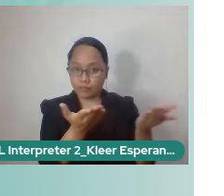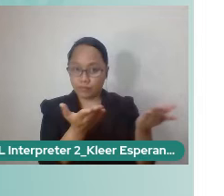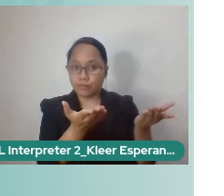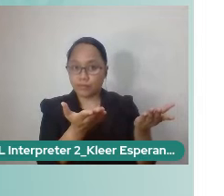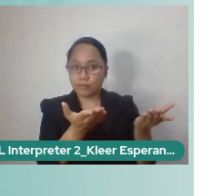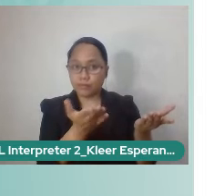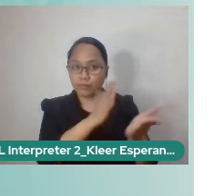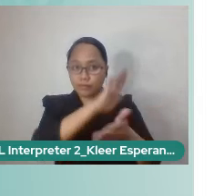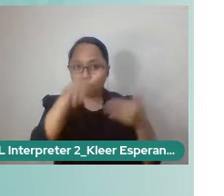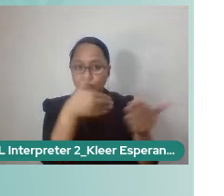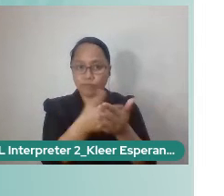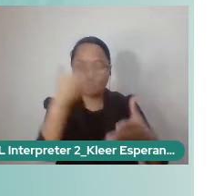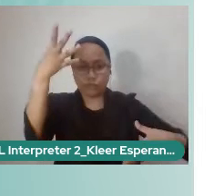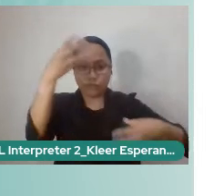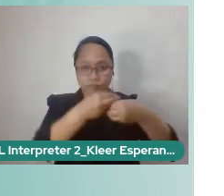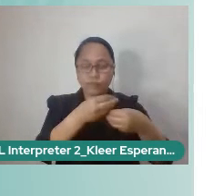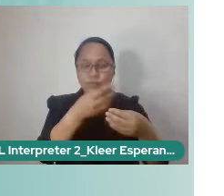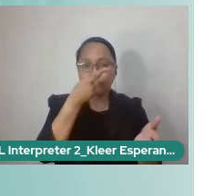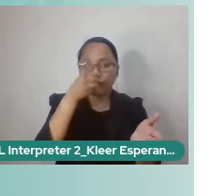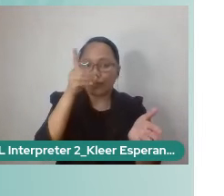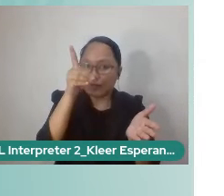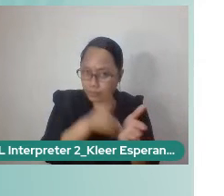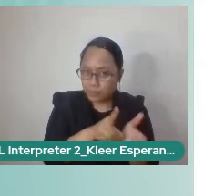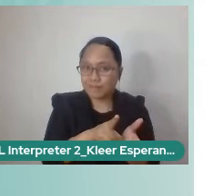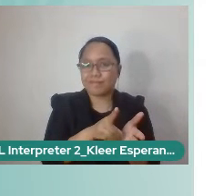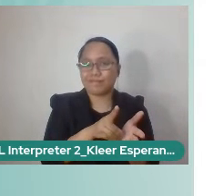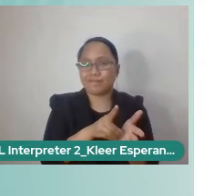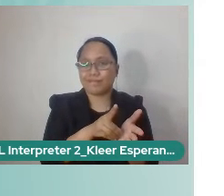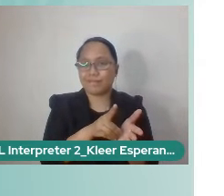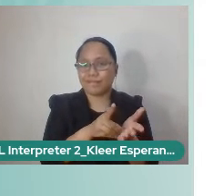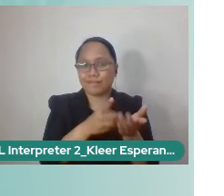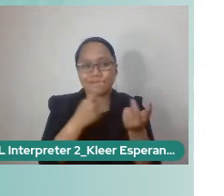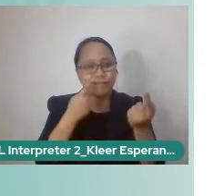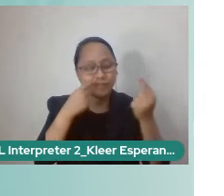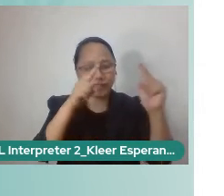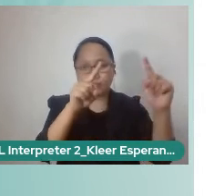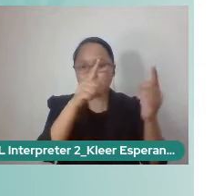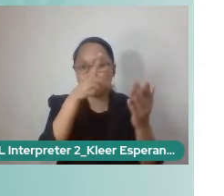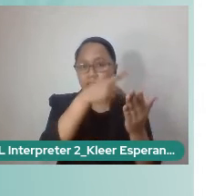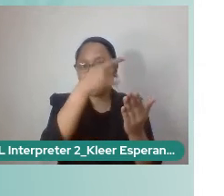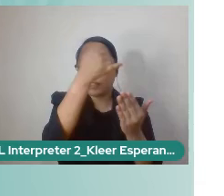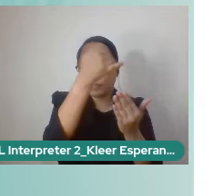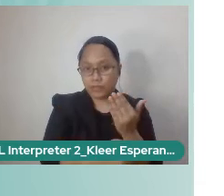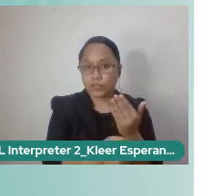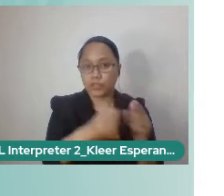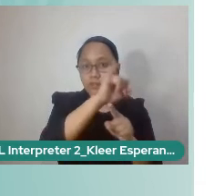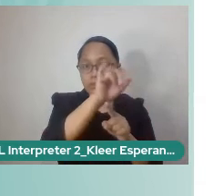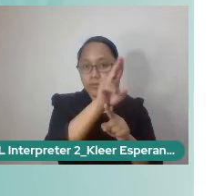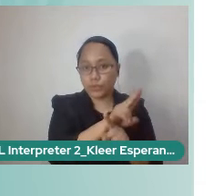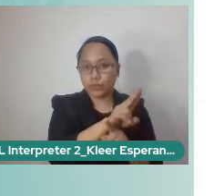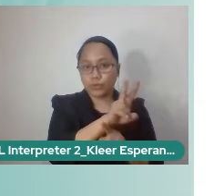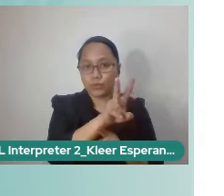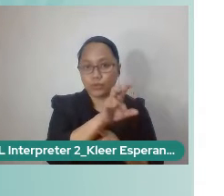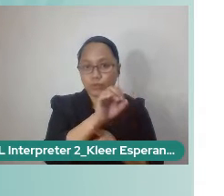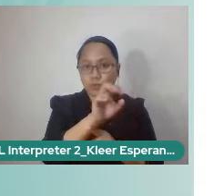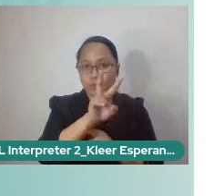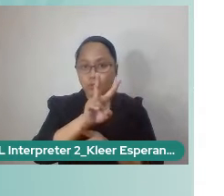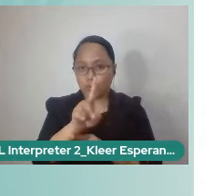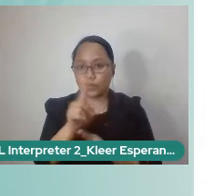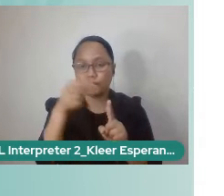from the success project. From June last year to April this year, we managed to